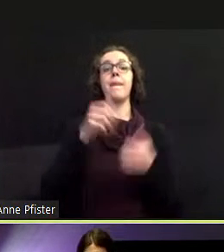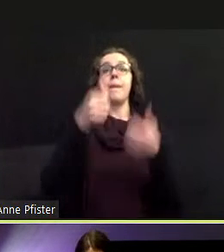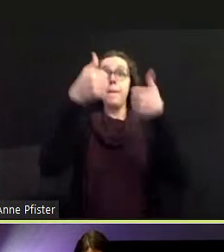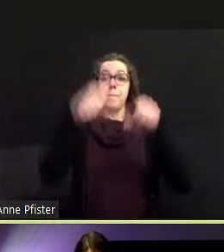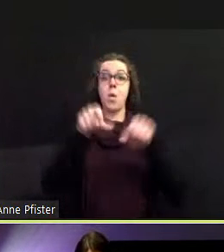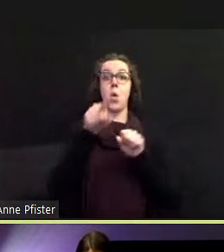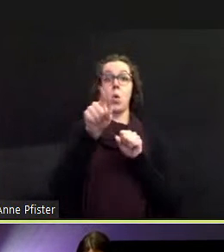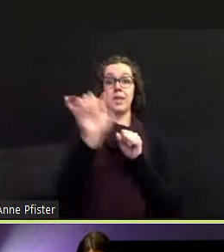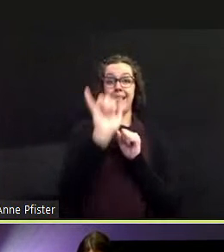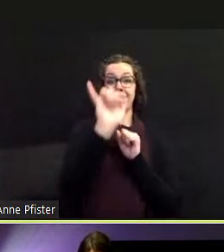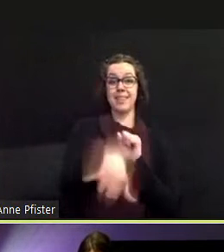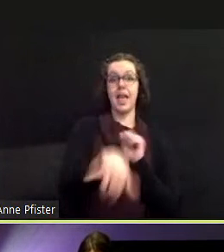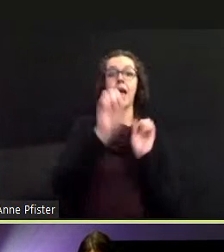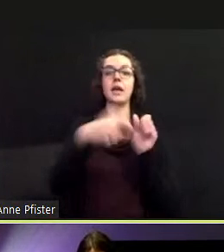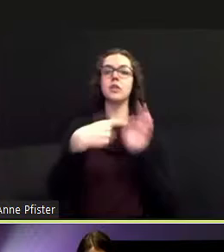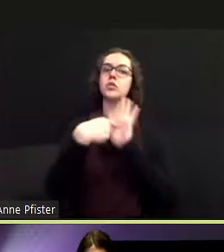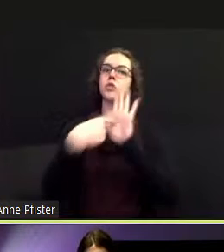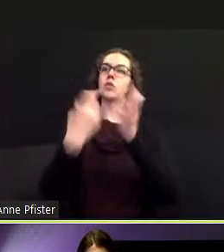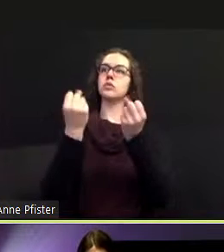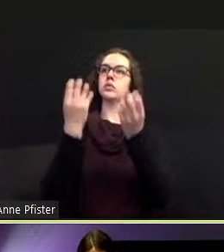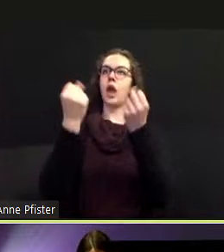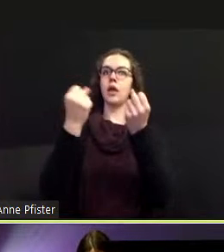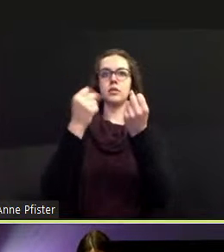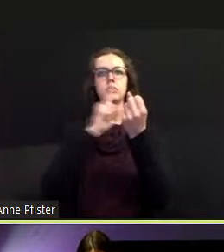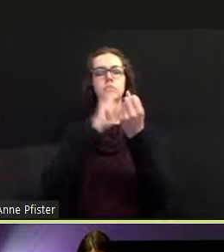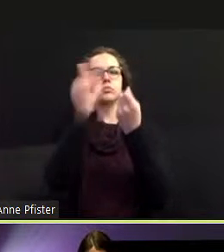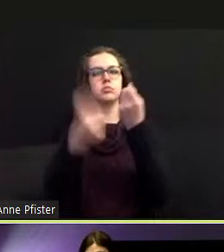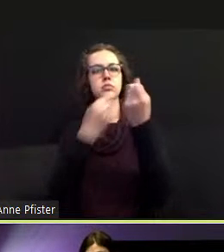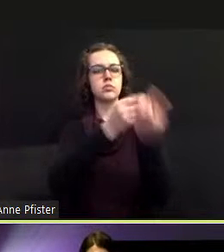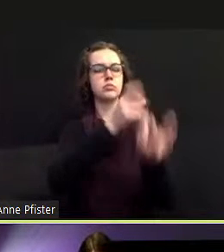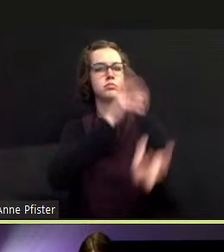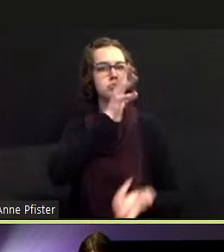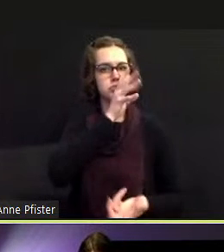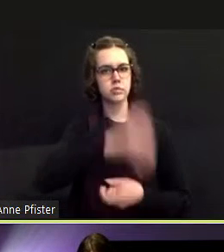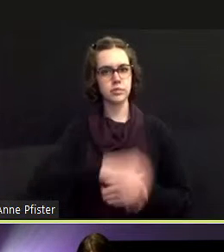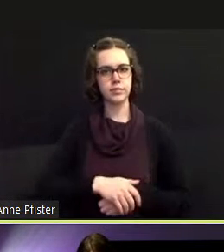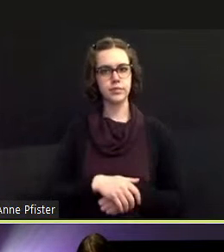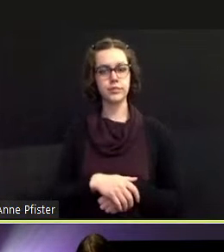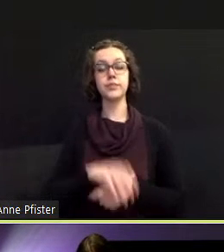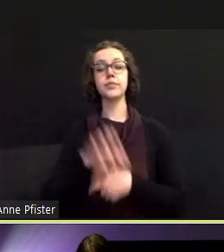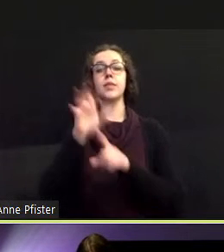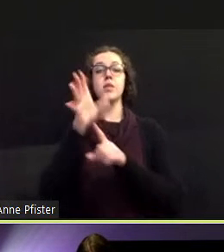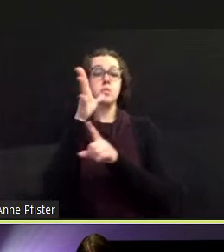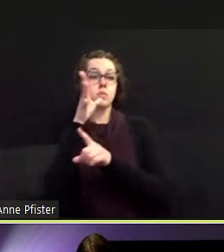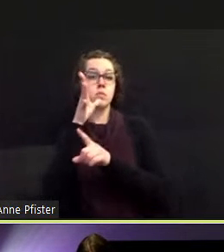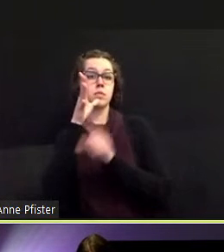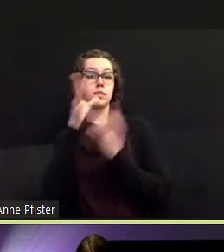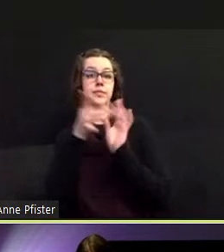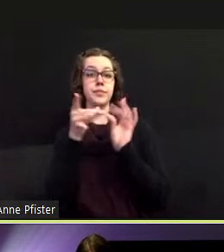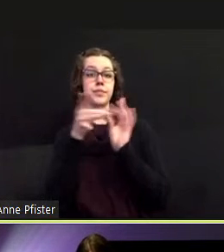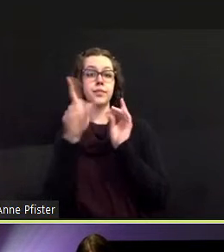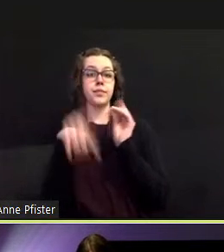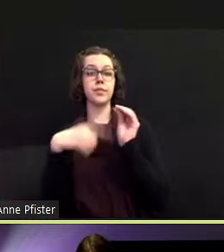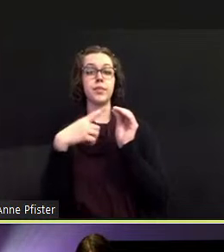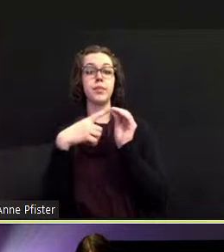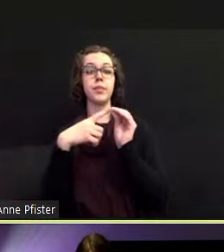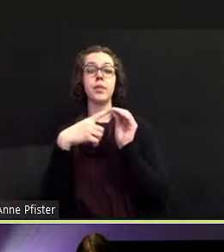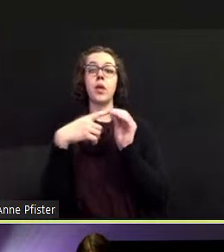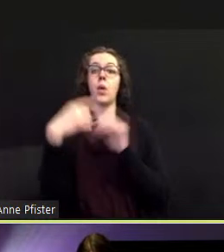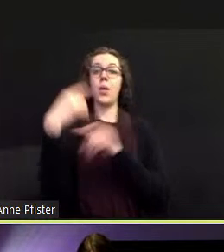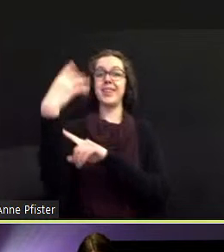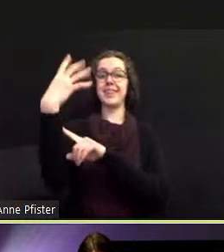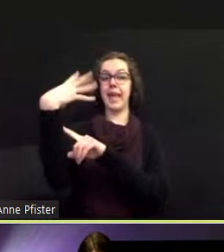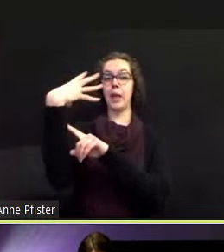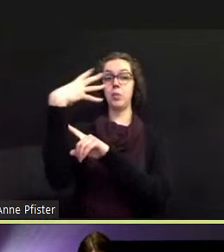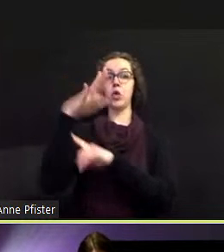a vision of signing as little more than a way to supplement speech. Consequently, when Sherry addresses the camera in her